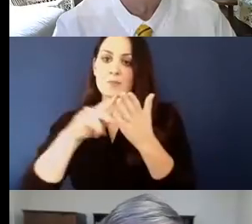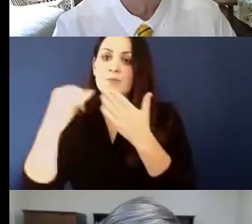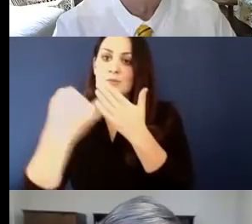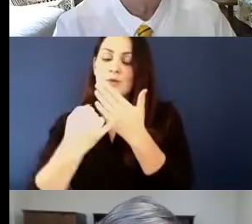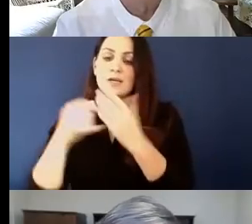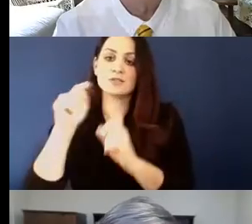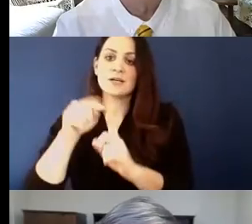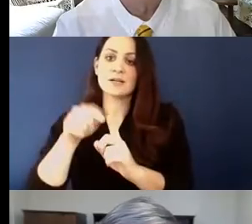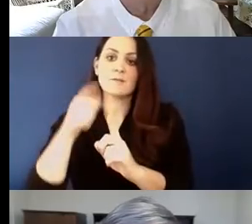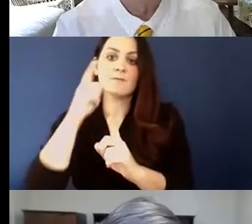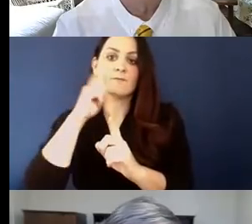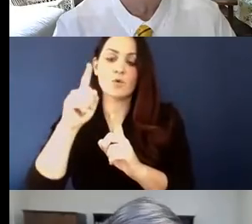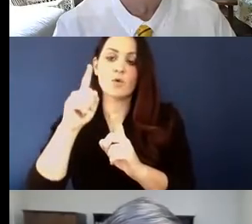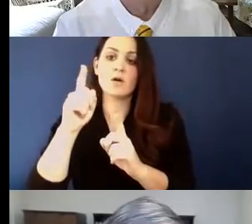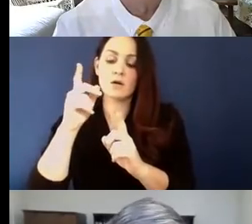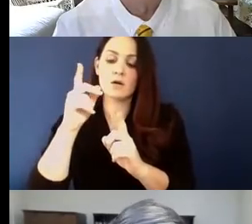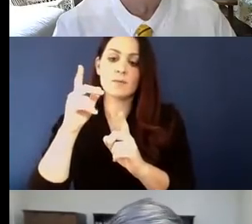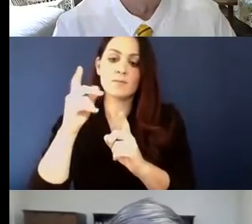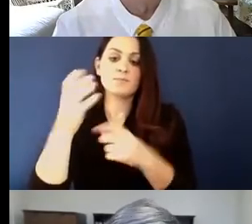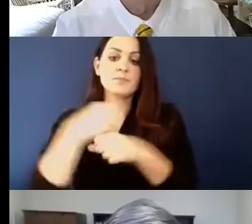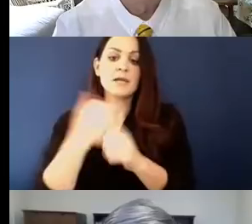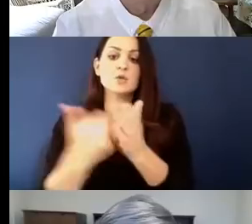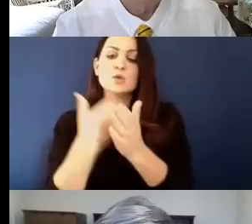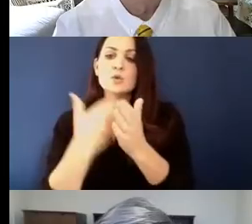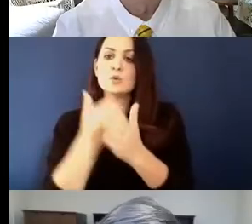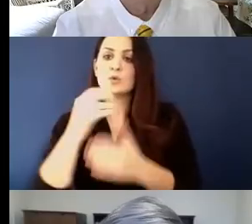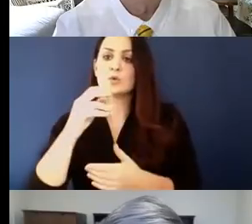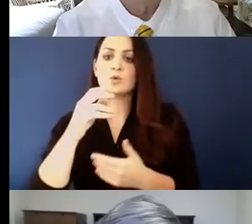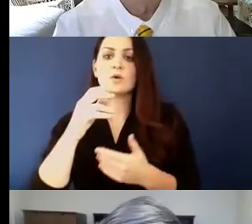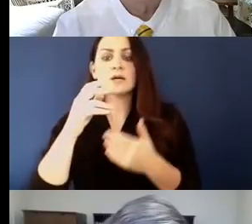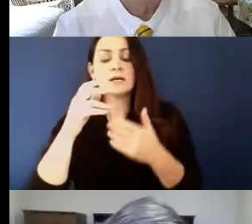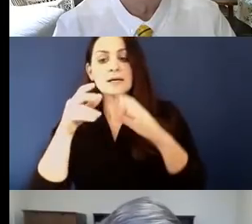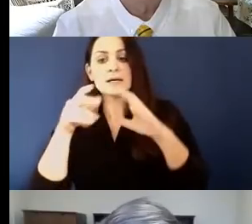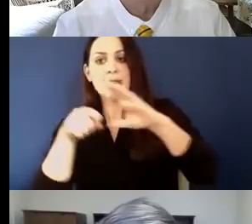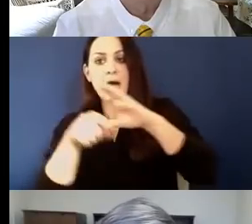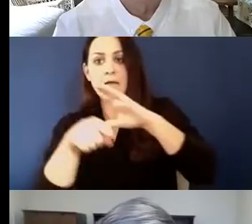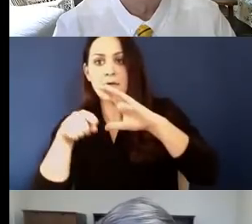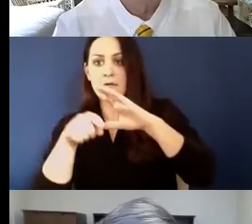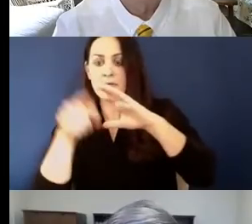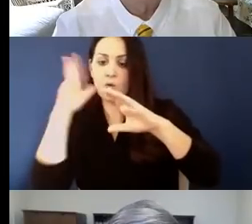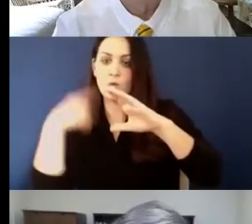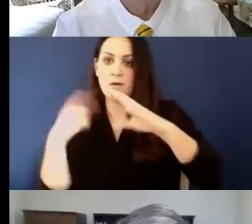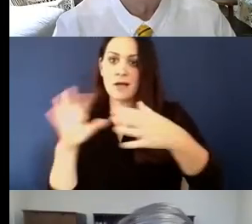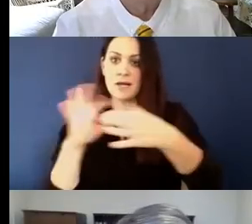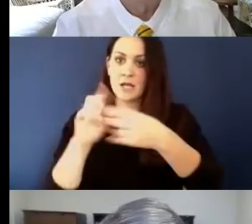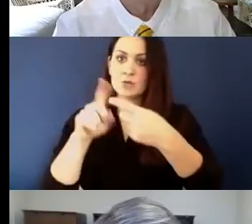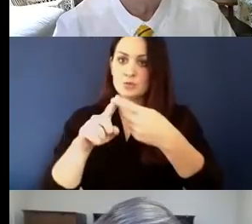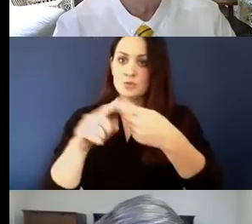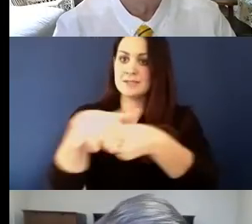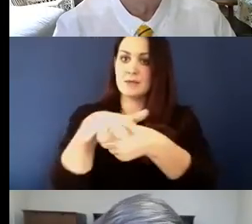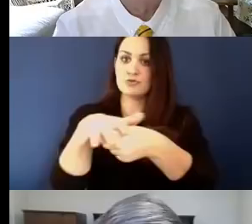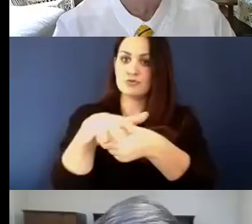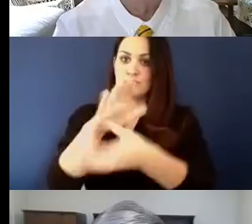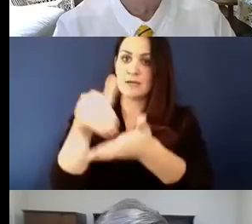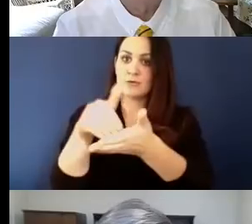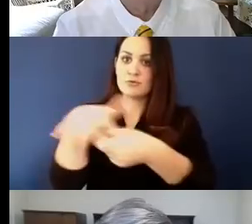to create a new utility tunnel in connection to Central Campus. And so most of the work that you've seen on that site,